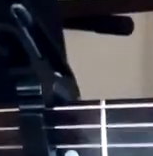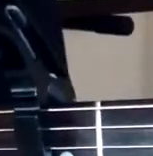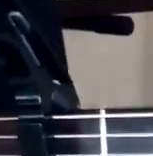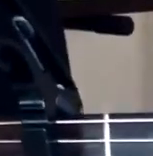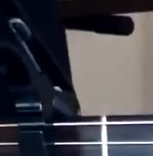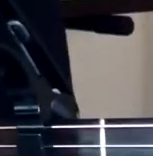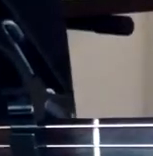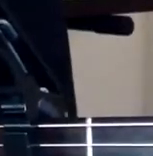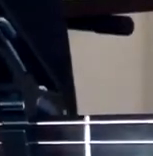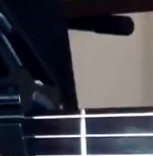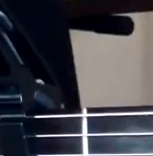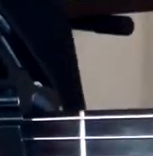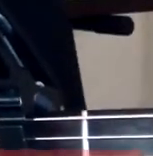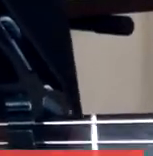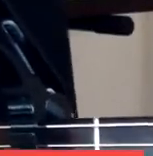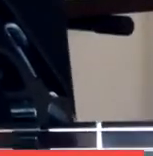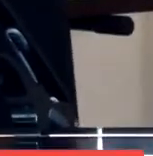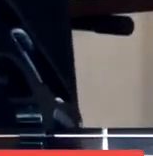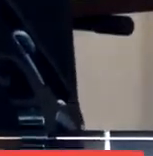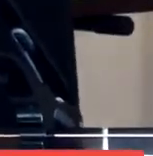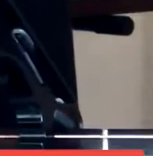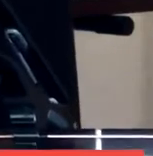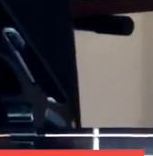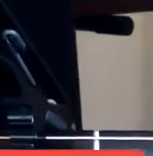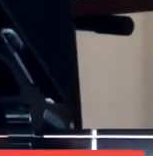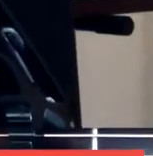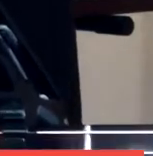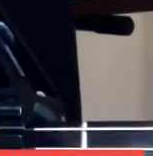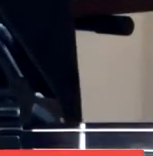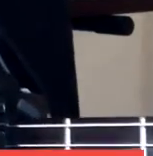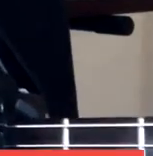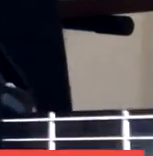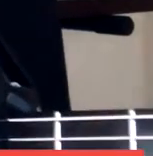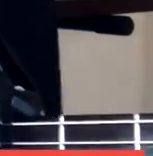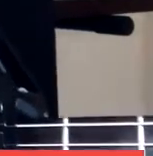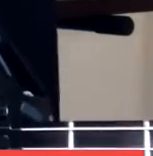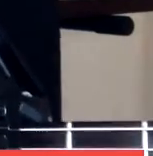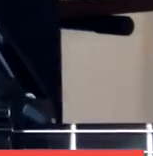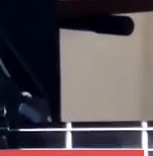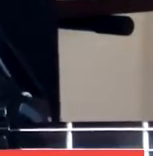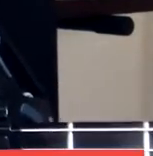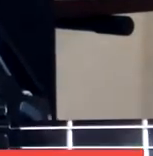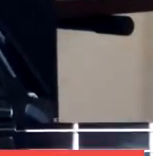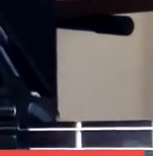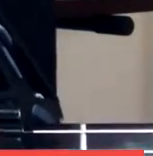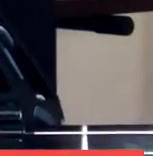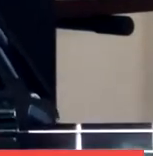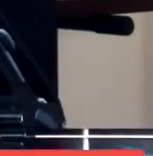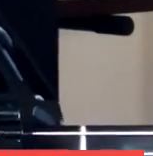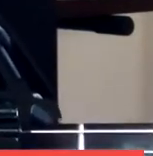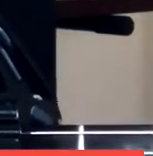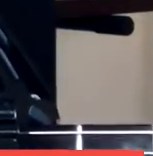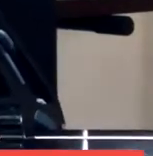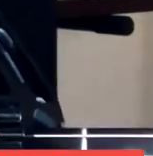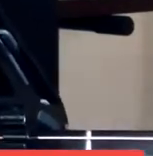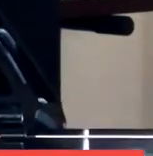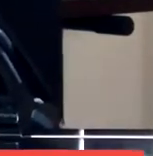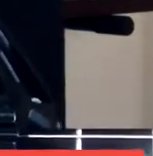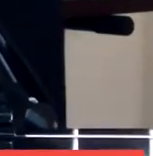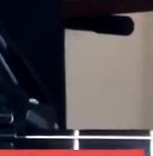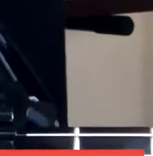My irrationality is like a nationality. I'd rather bear this flag I